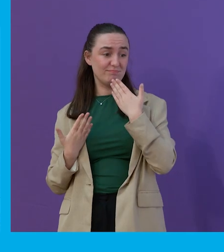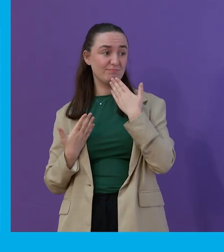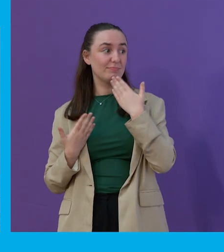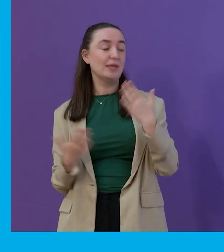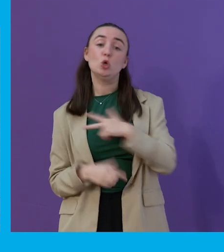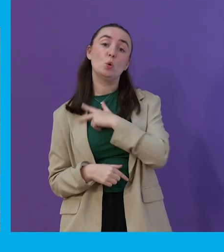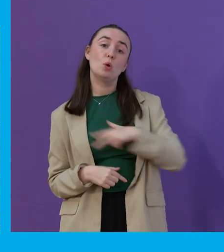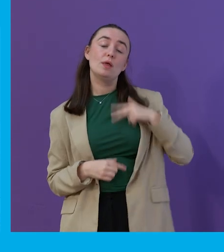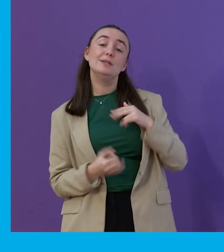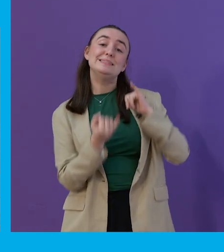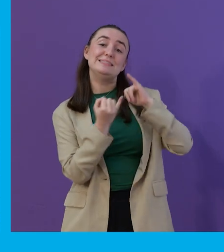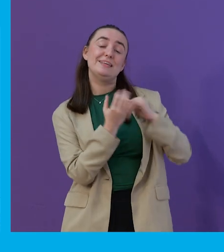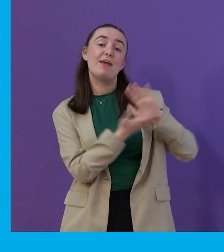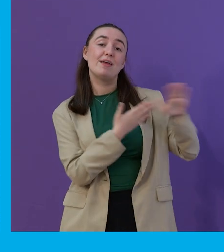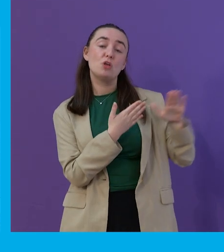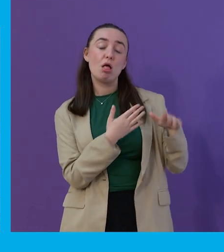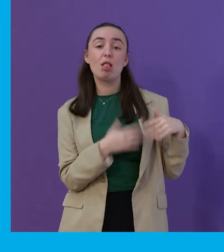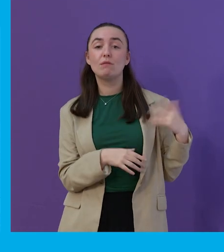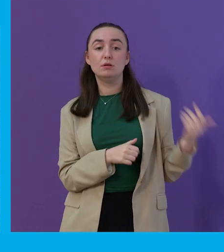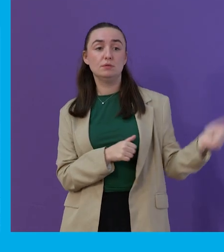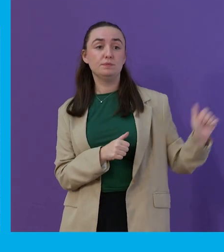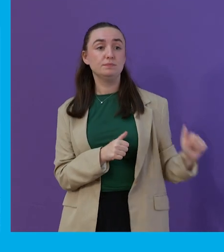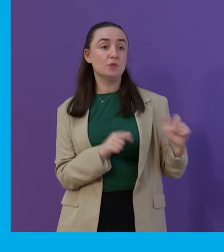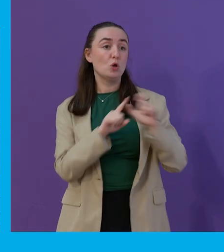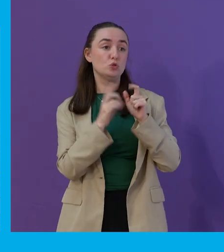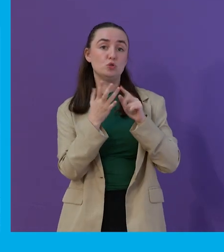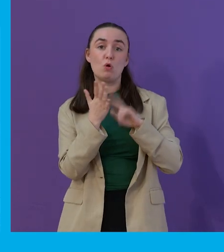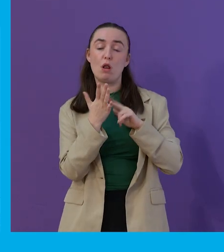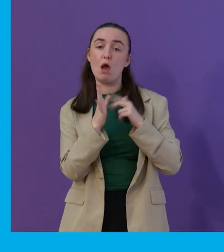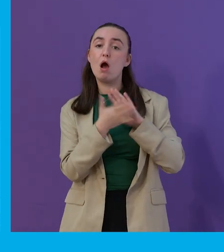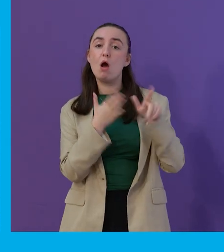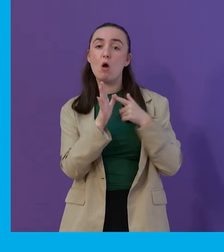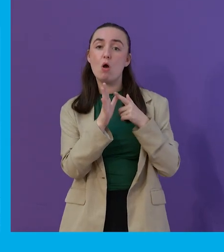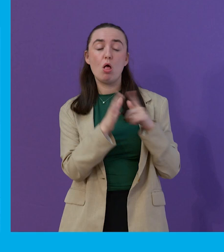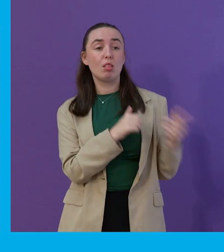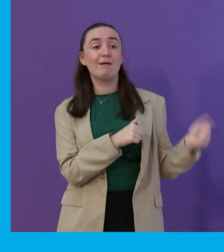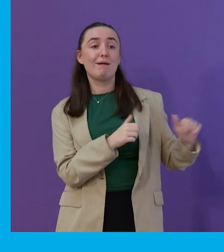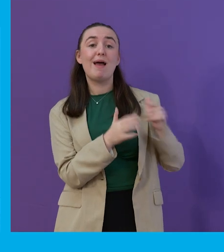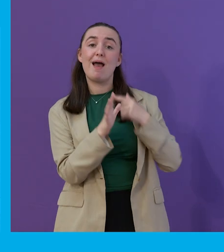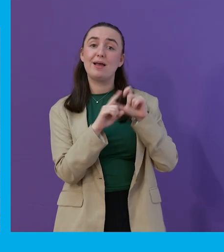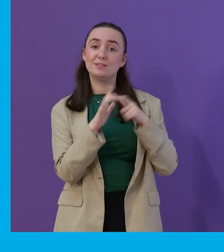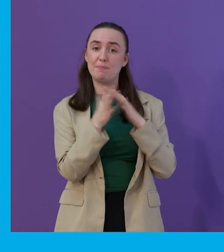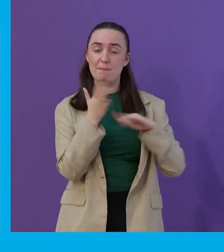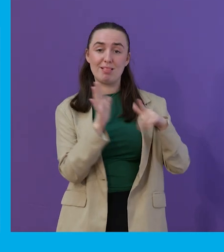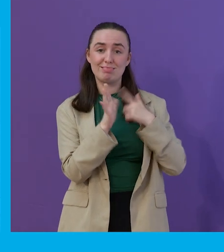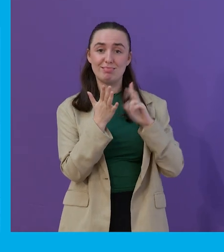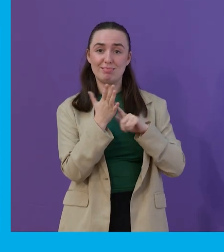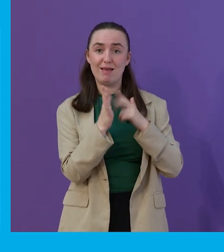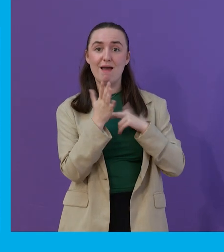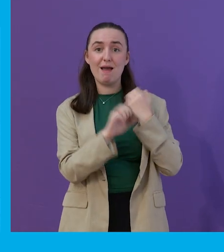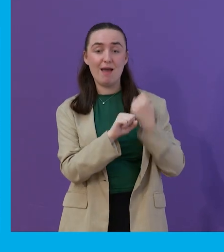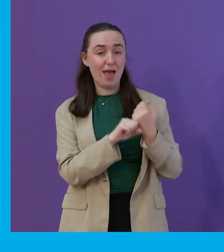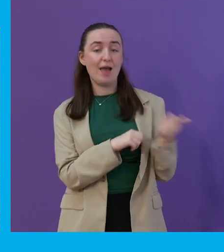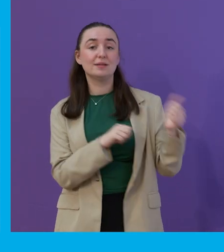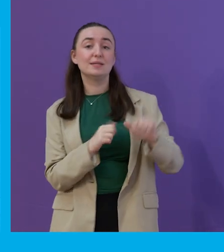Councillor Professor Stephen Heddle, to Professor Donna Hall, CBE, Adam Lang, and Dr. Jonathan Carr-West